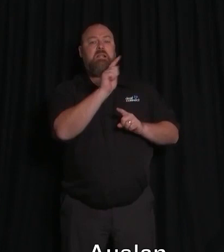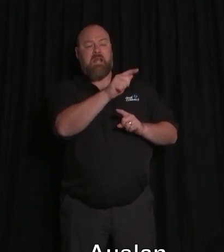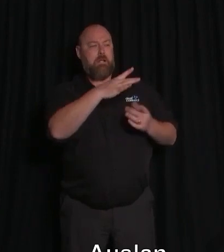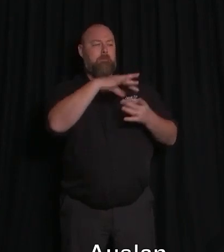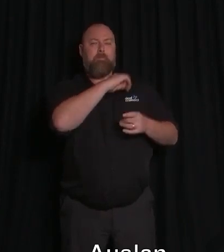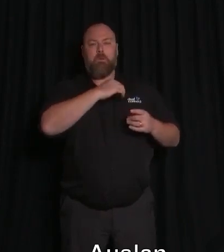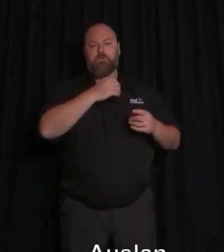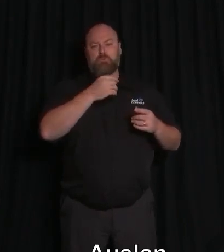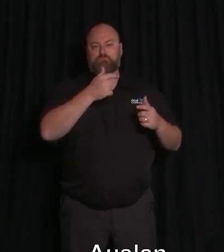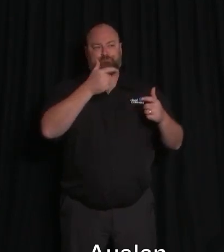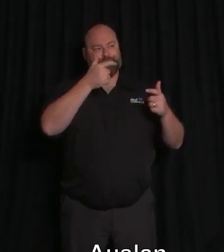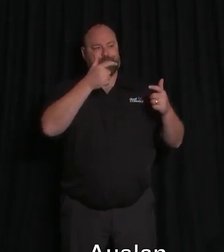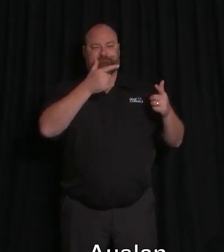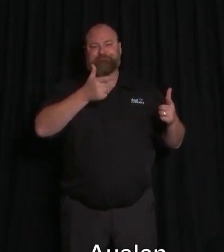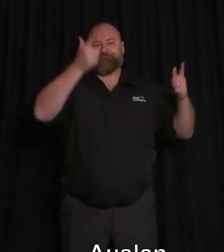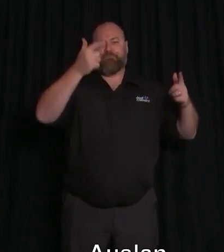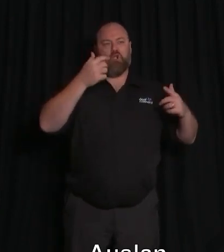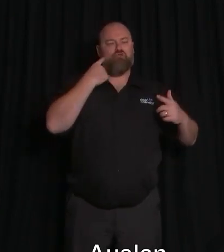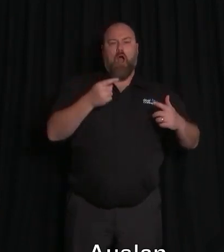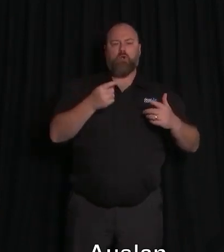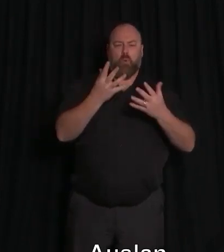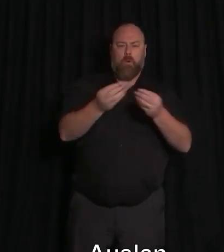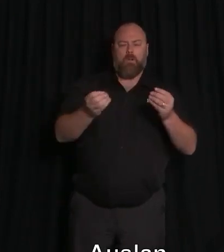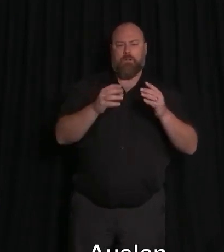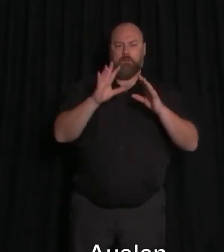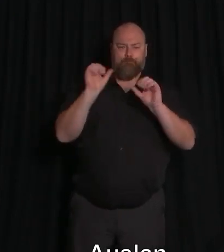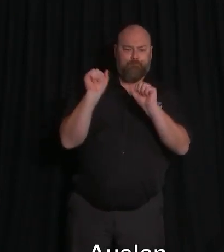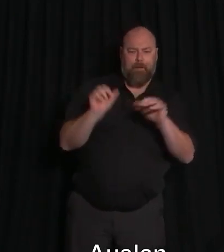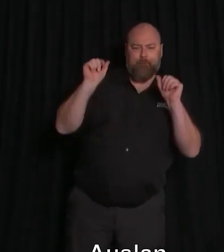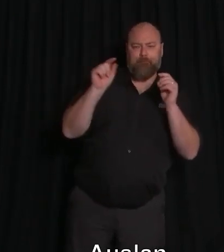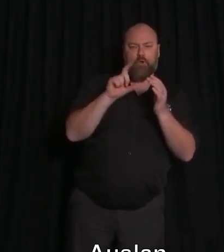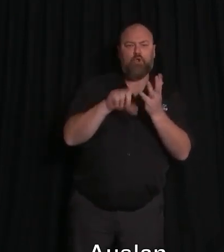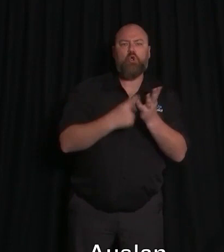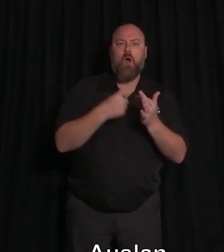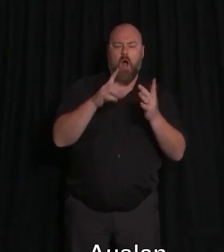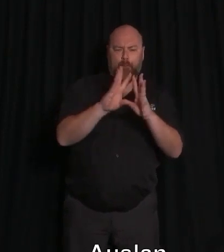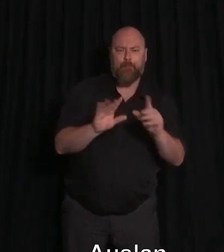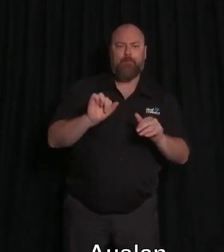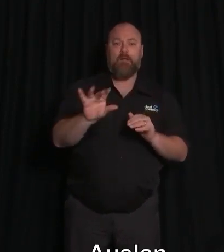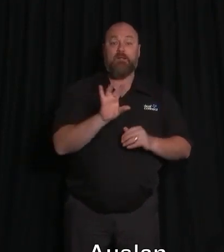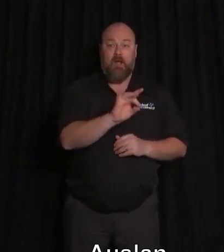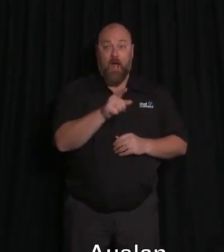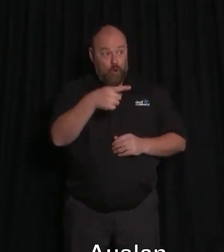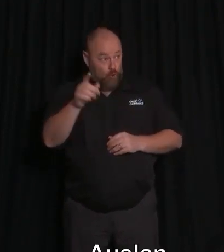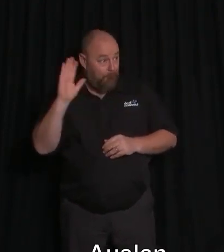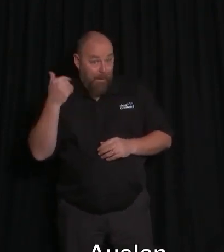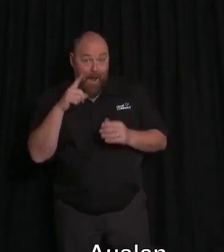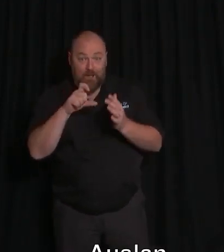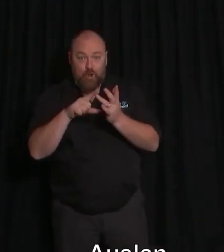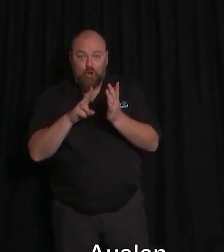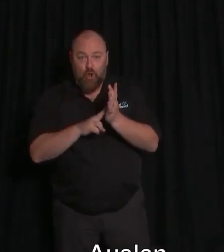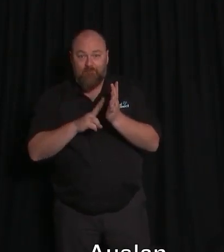queerness. Anyone here who has been through that conversion process? Yeah?